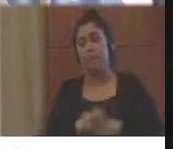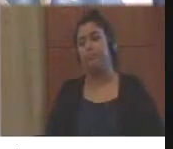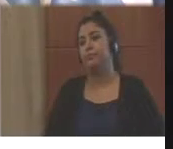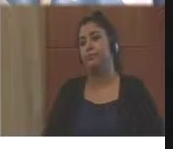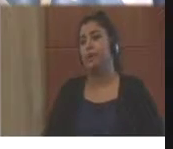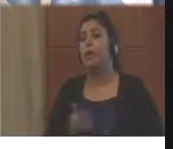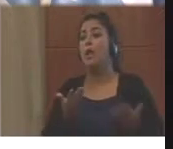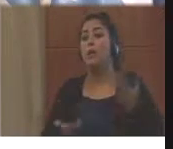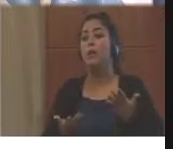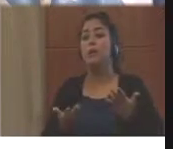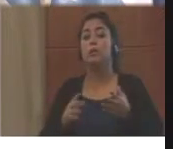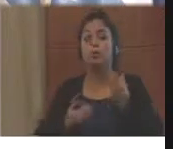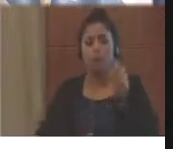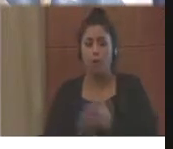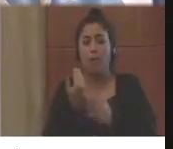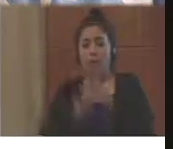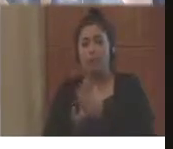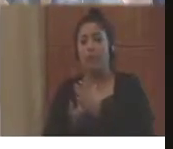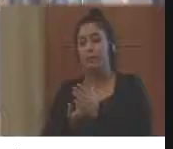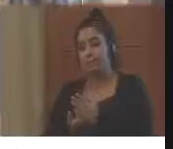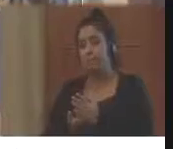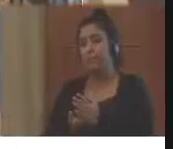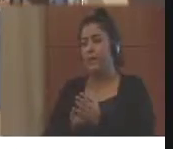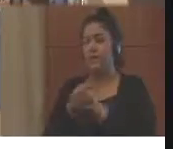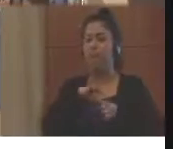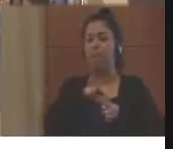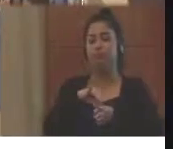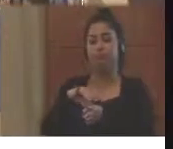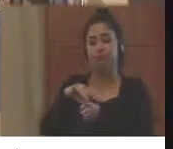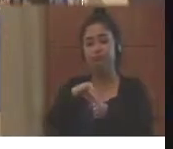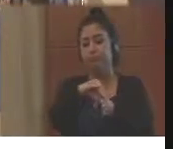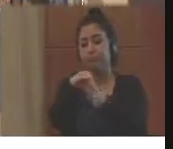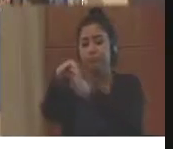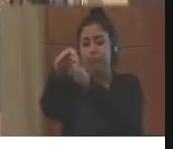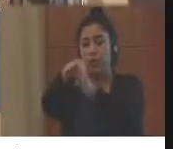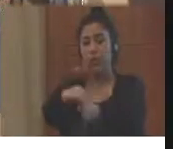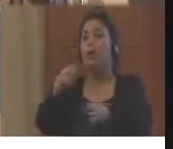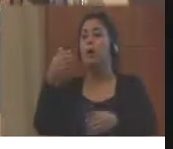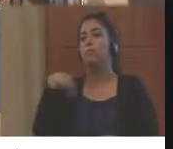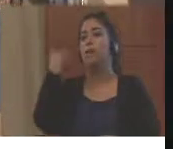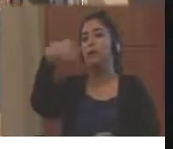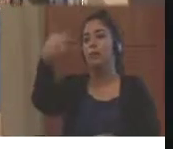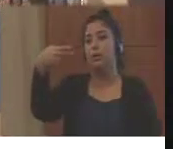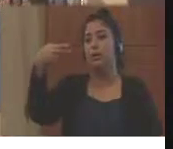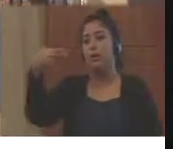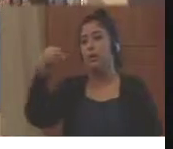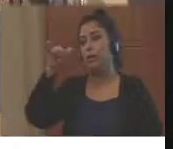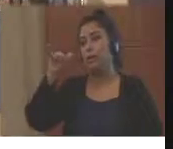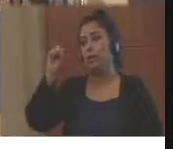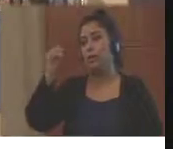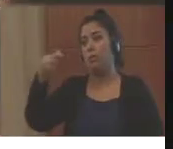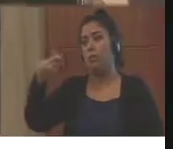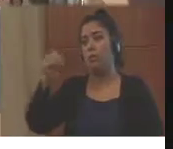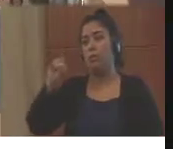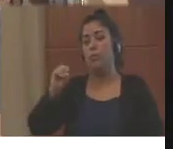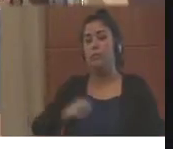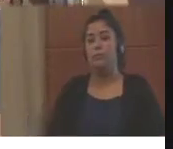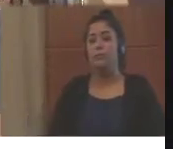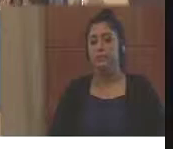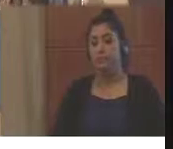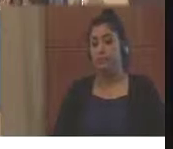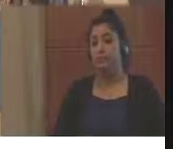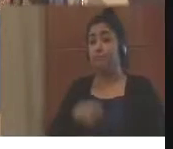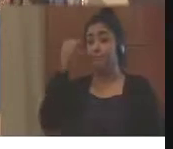may have in order to implement these guidelines of the Hyogo framework. Also,